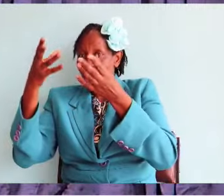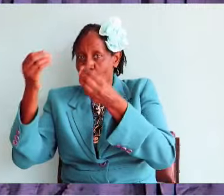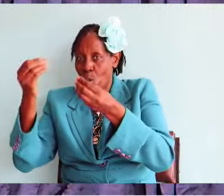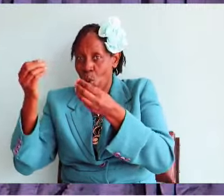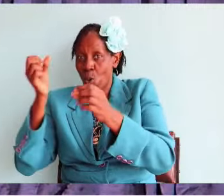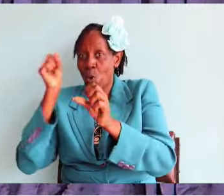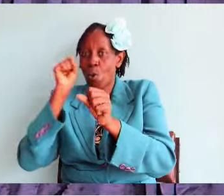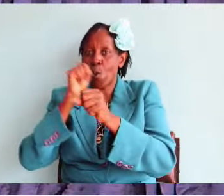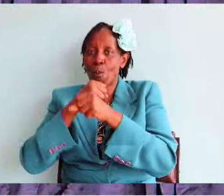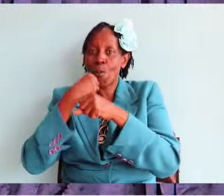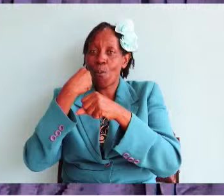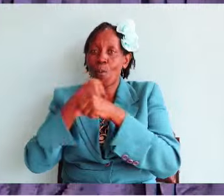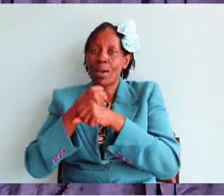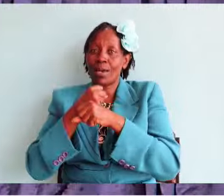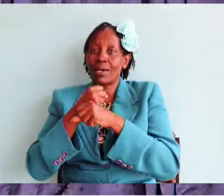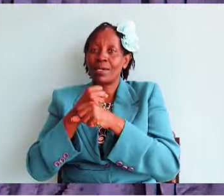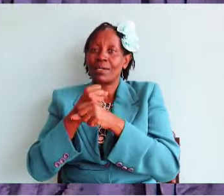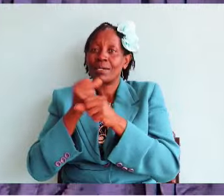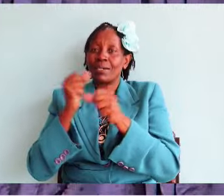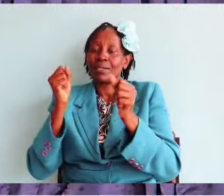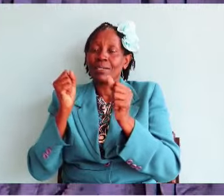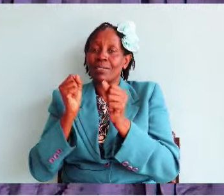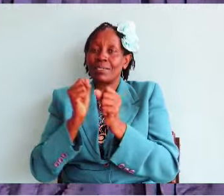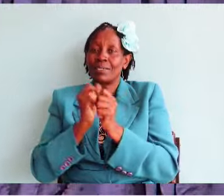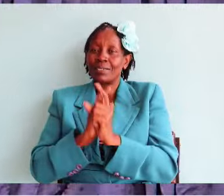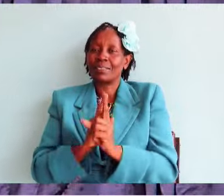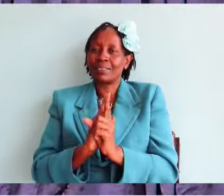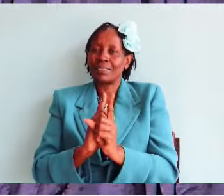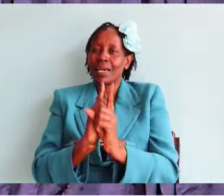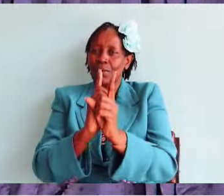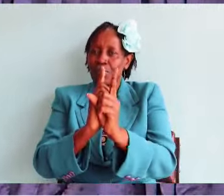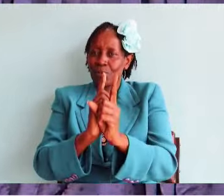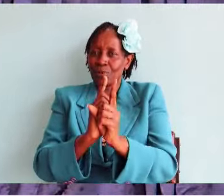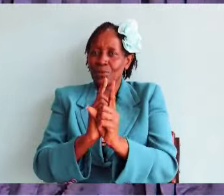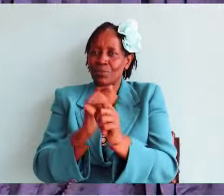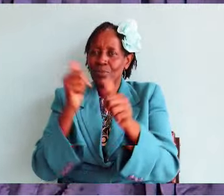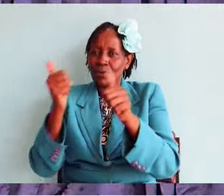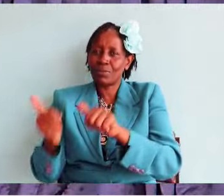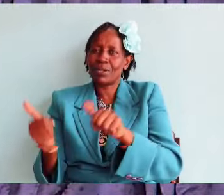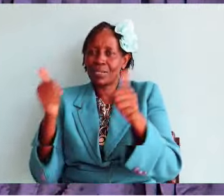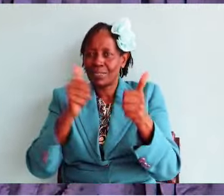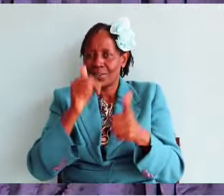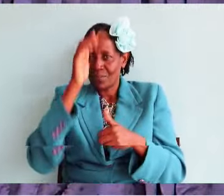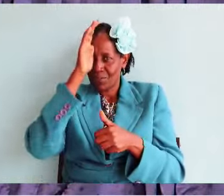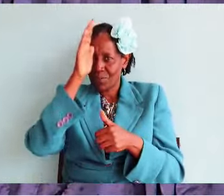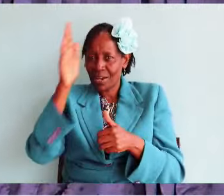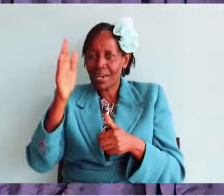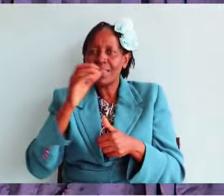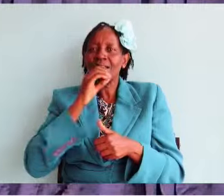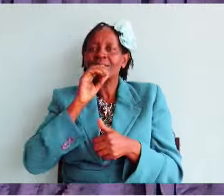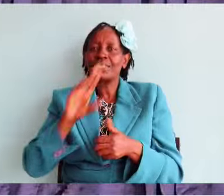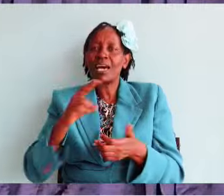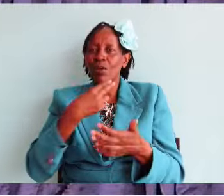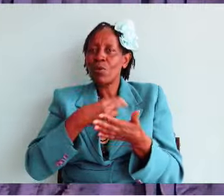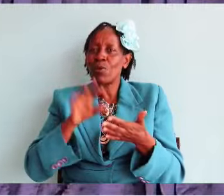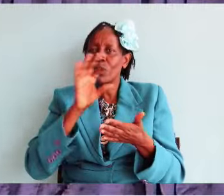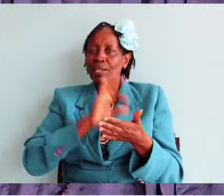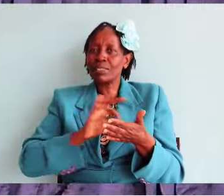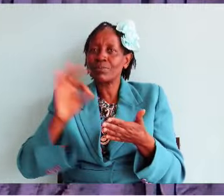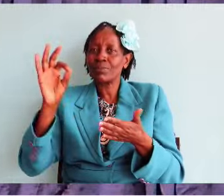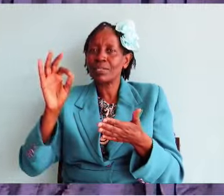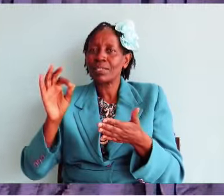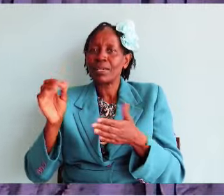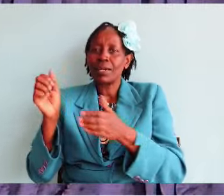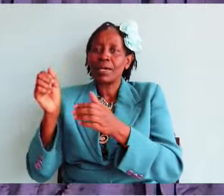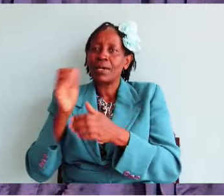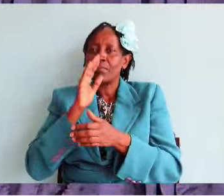of all nations, baptizing them in the name of the Father, Son, and the Holy Spirit. Lo, I am with